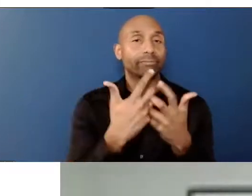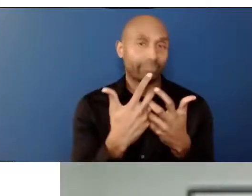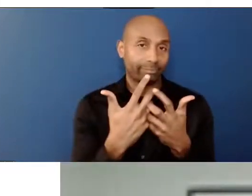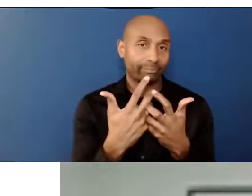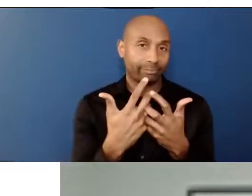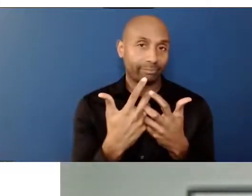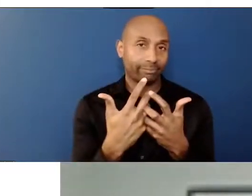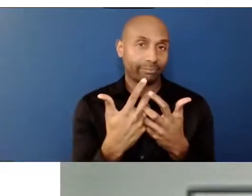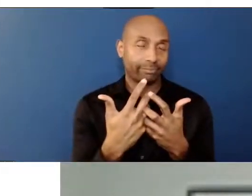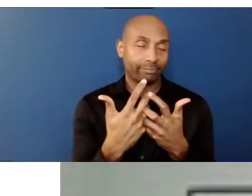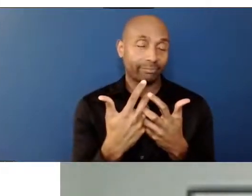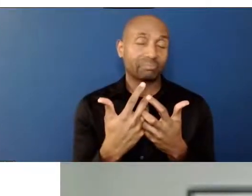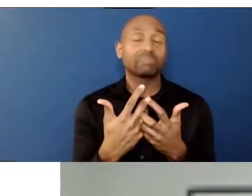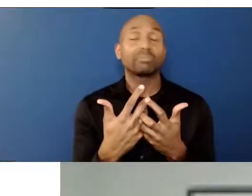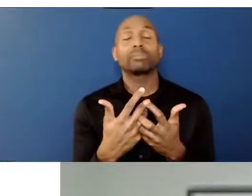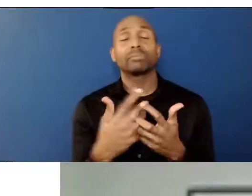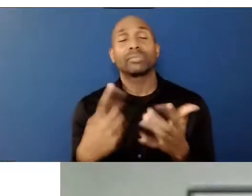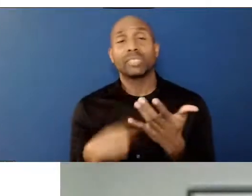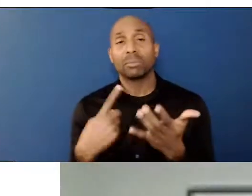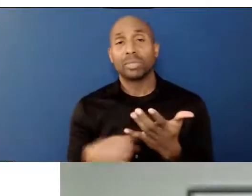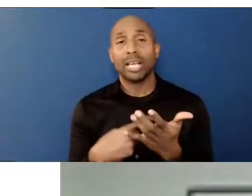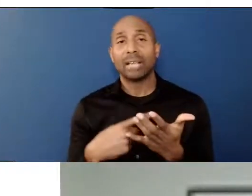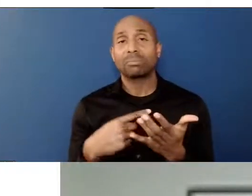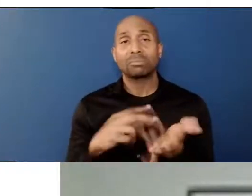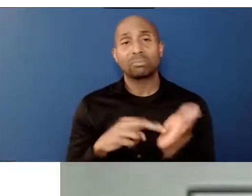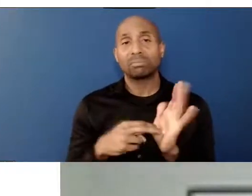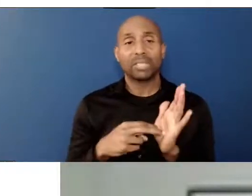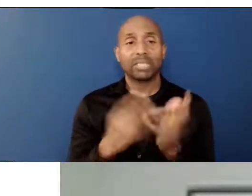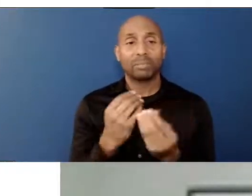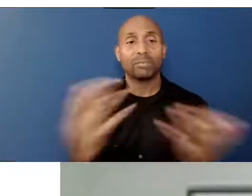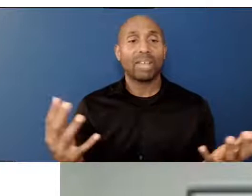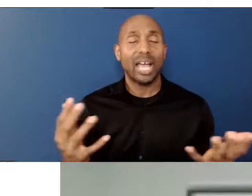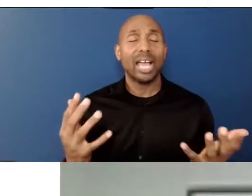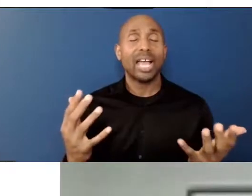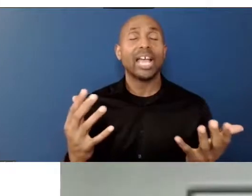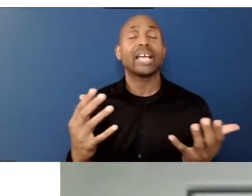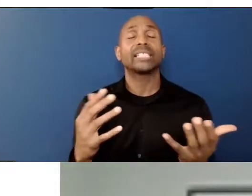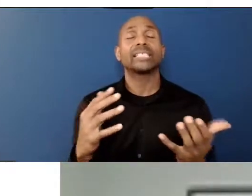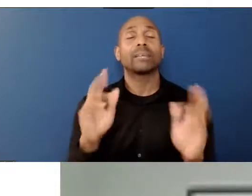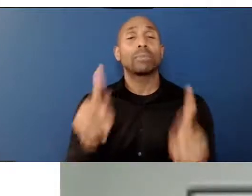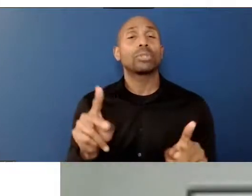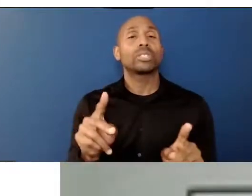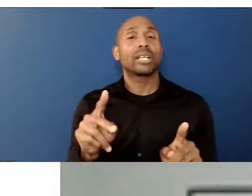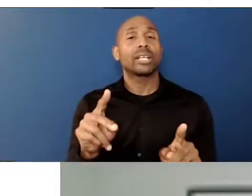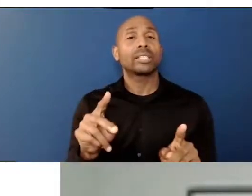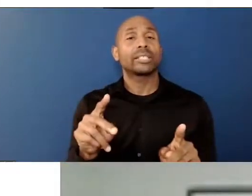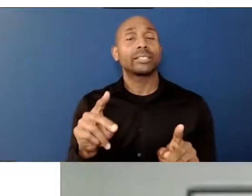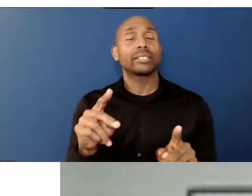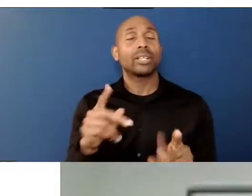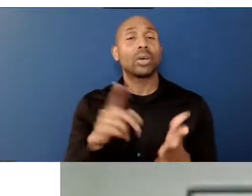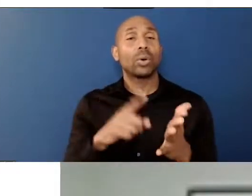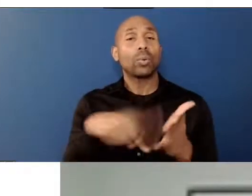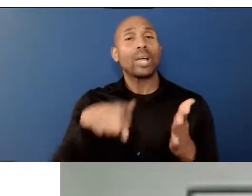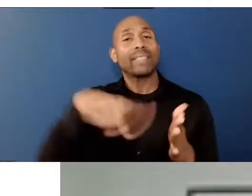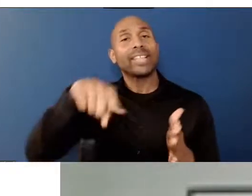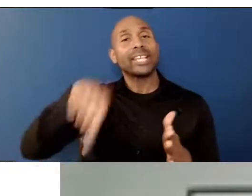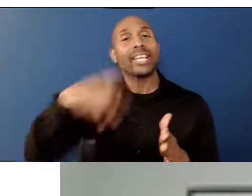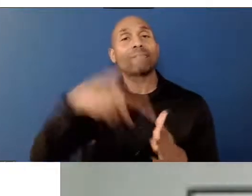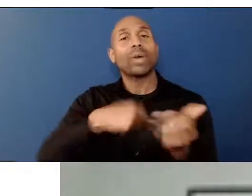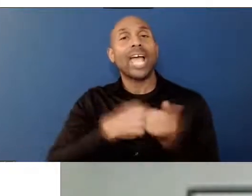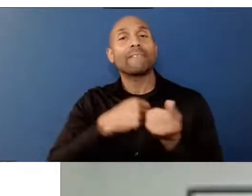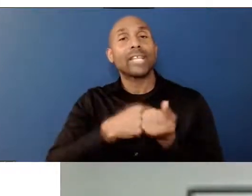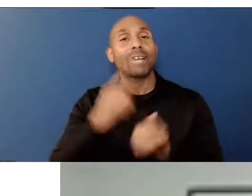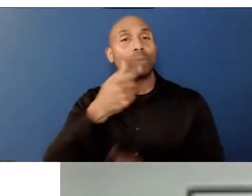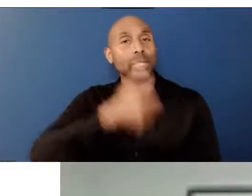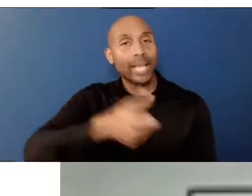it's a matter of providing them with information so that they're able to advocate for themselves. And in other instances, it can be